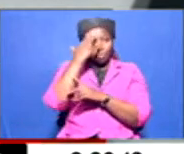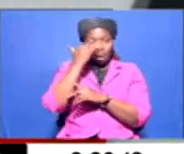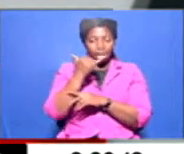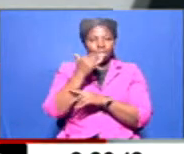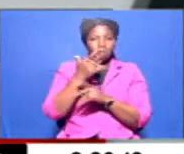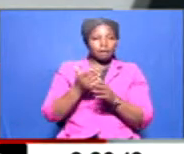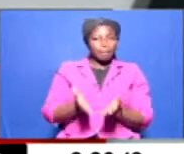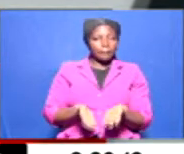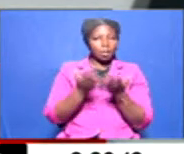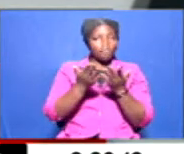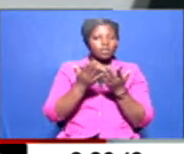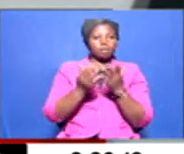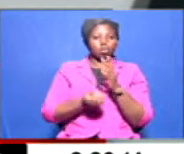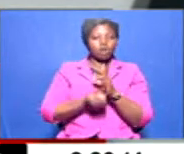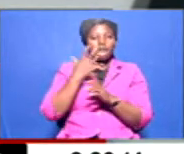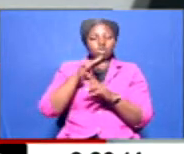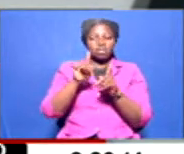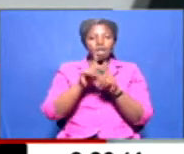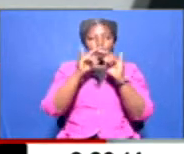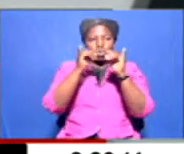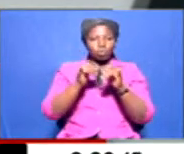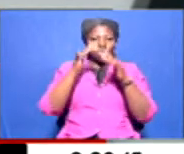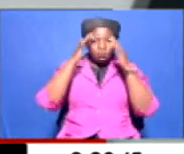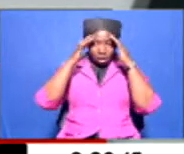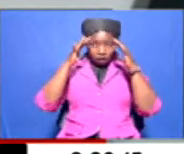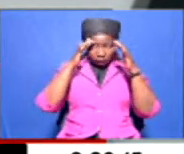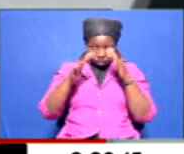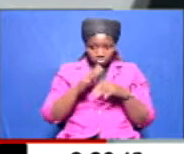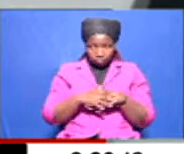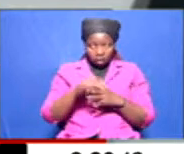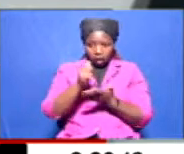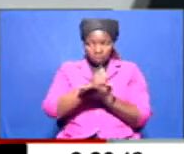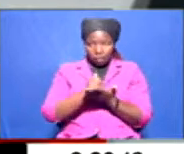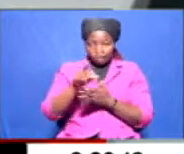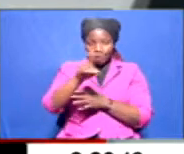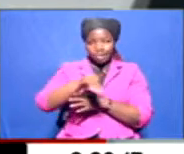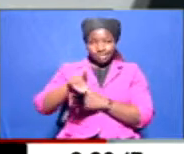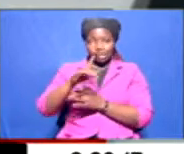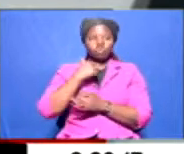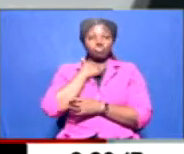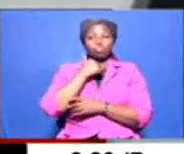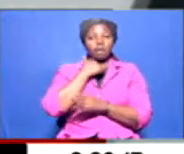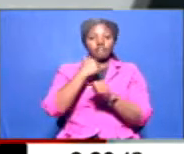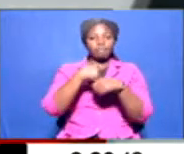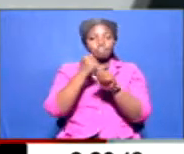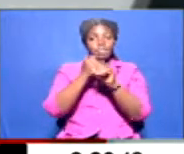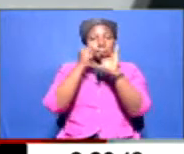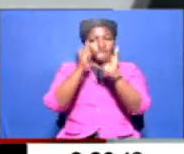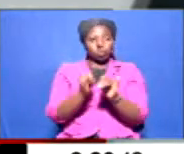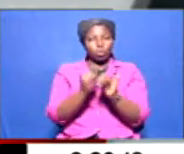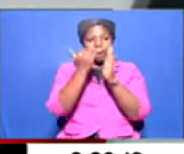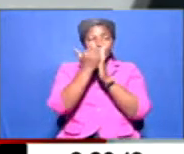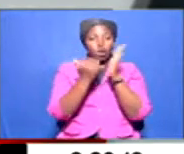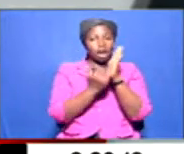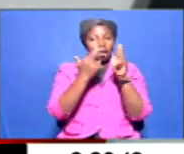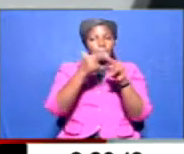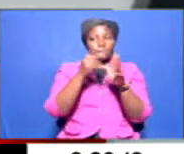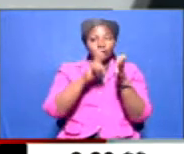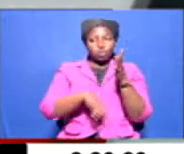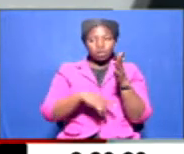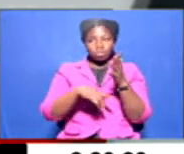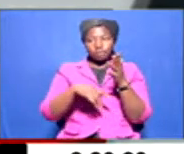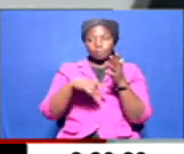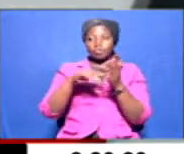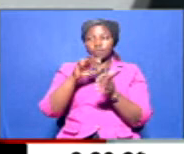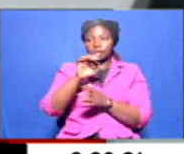new innovations. The Kipkeleon Coffee District Union has crafted a new initiative called Coupling that helps